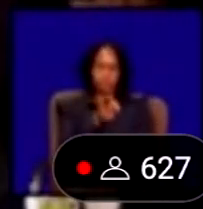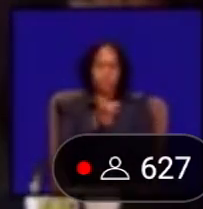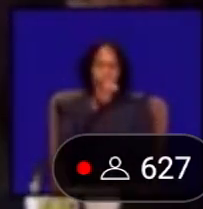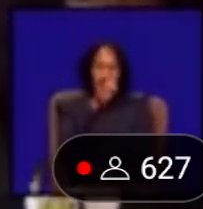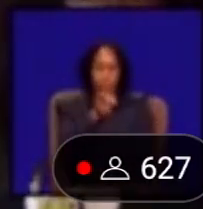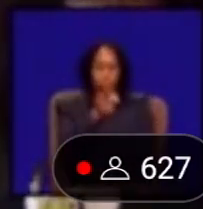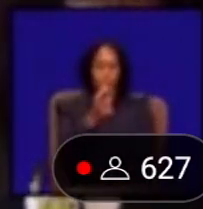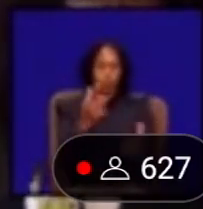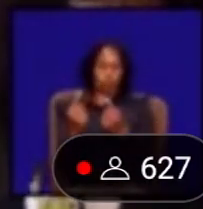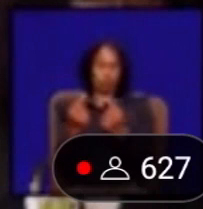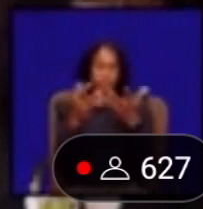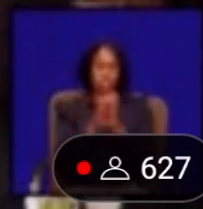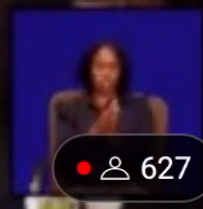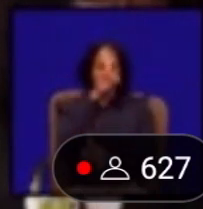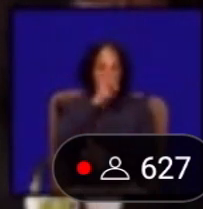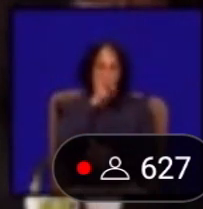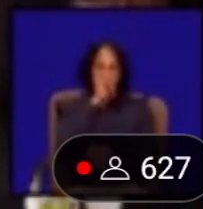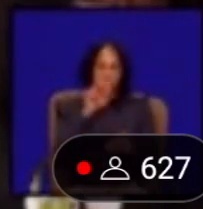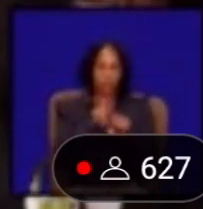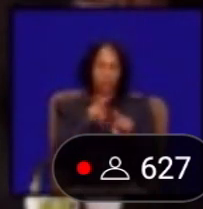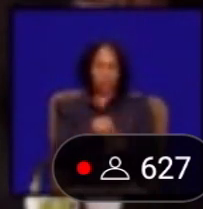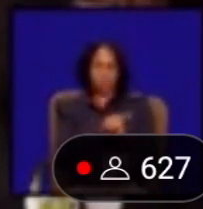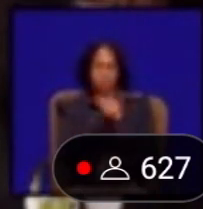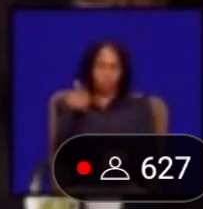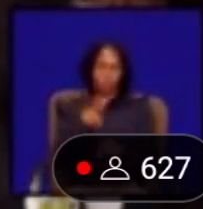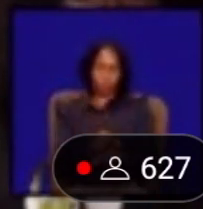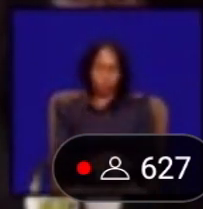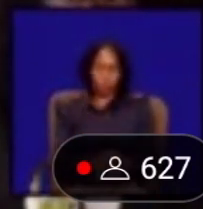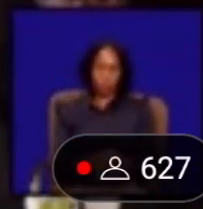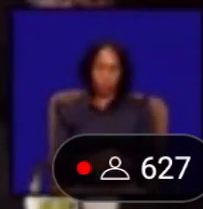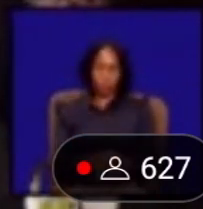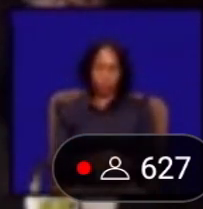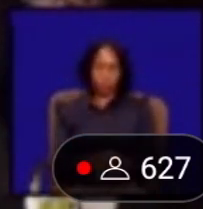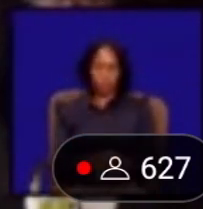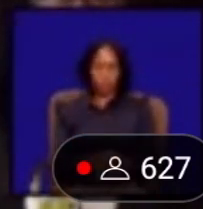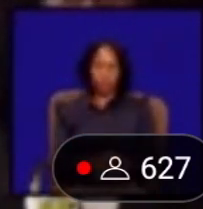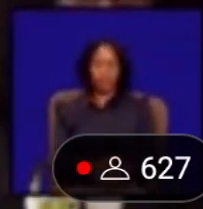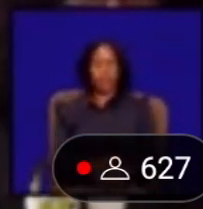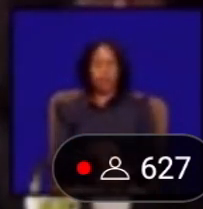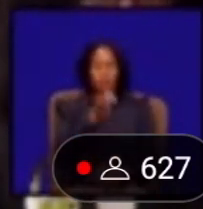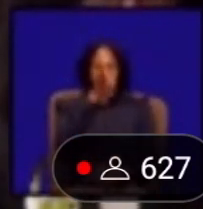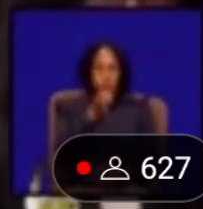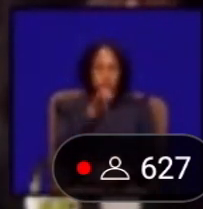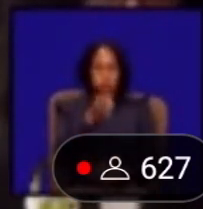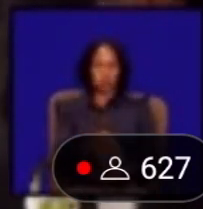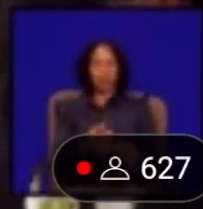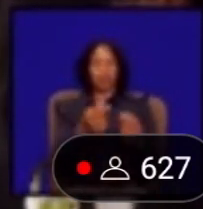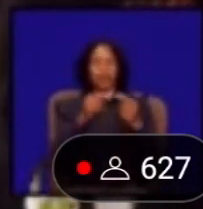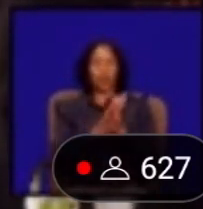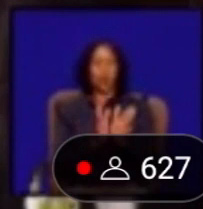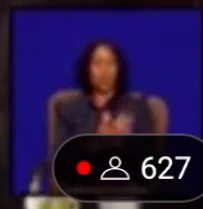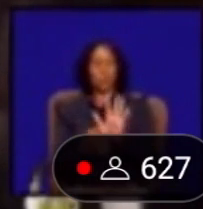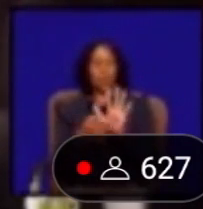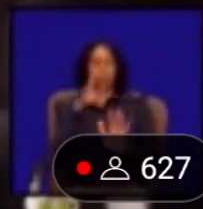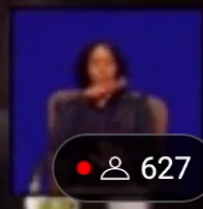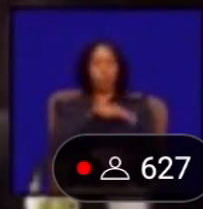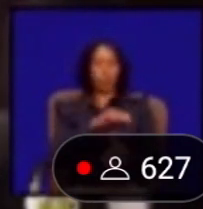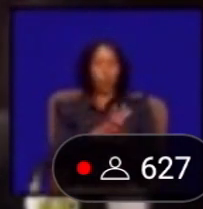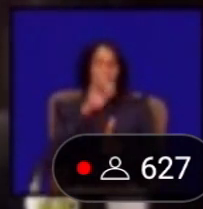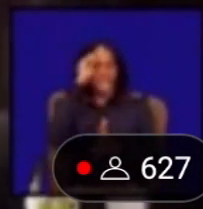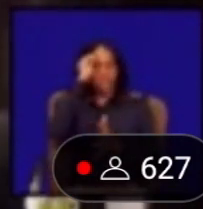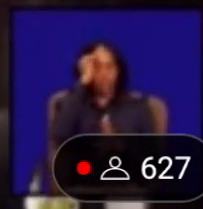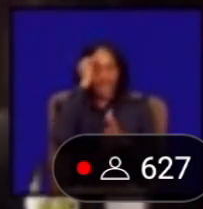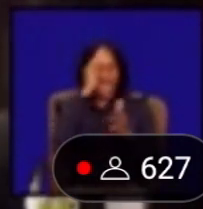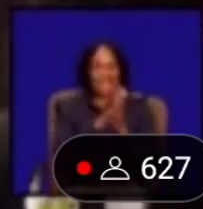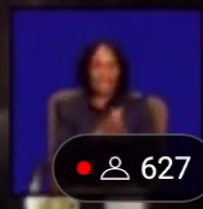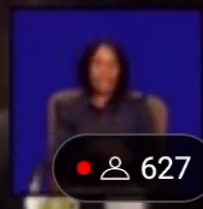sir. I condemn you for seeming lack of interest in the plight of the majority